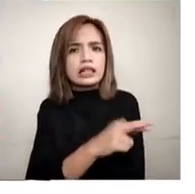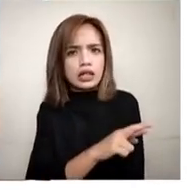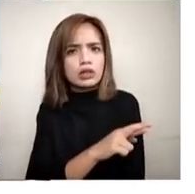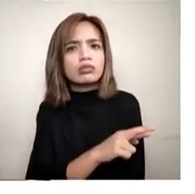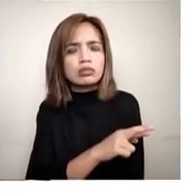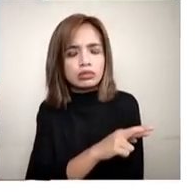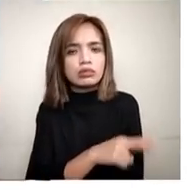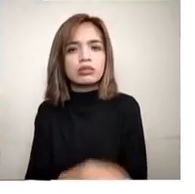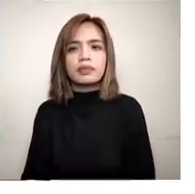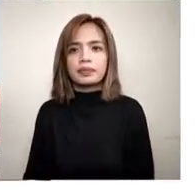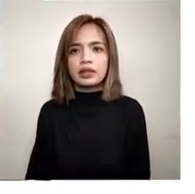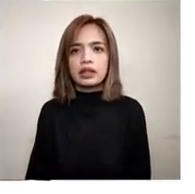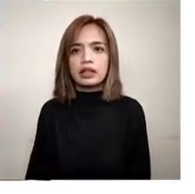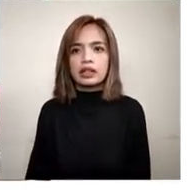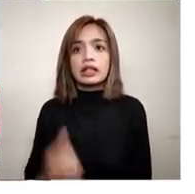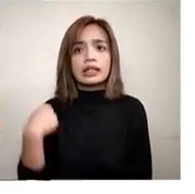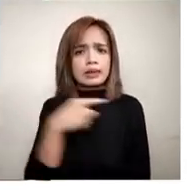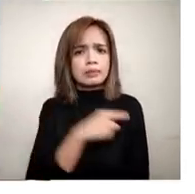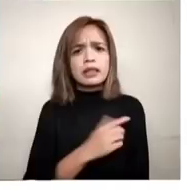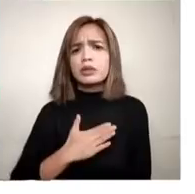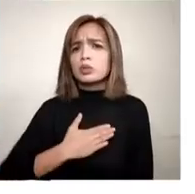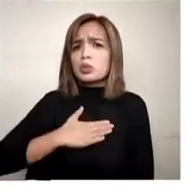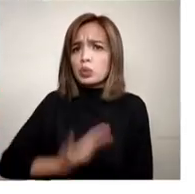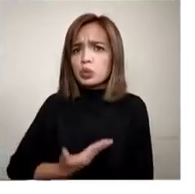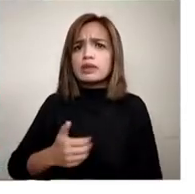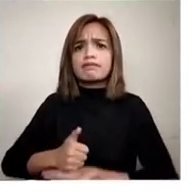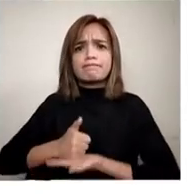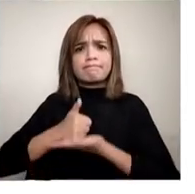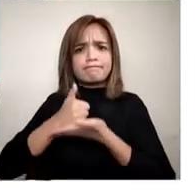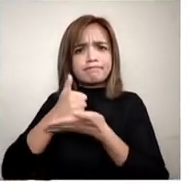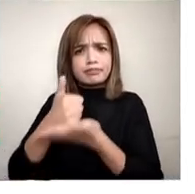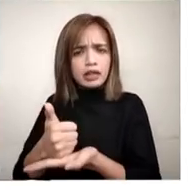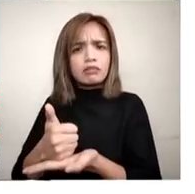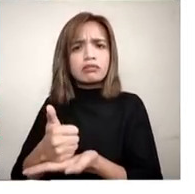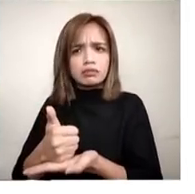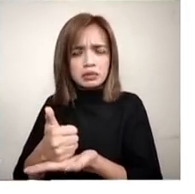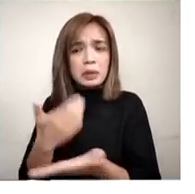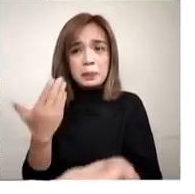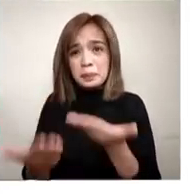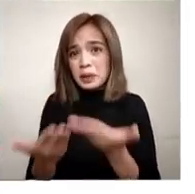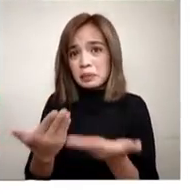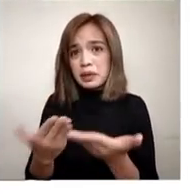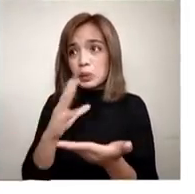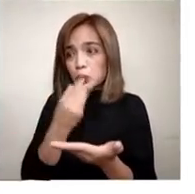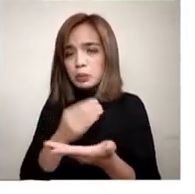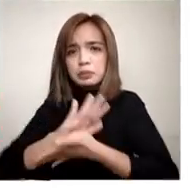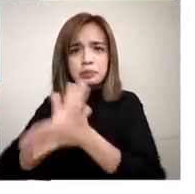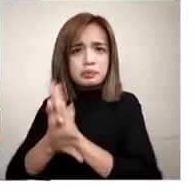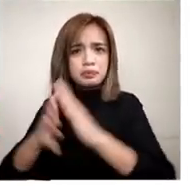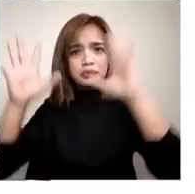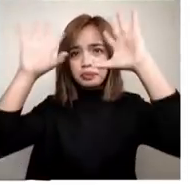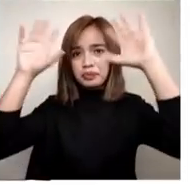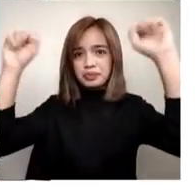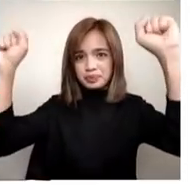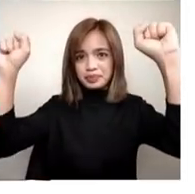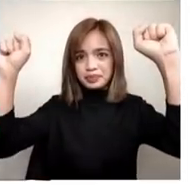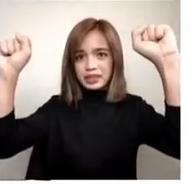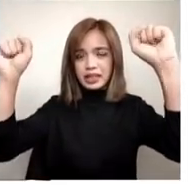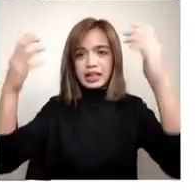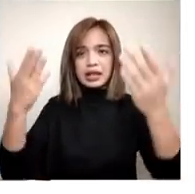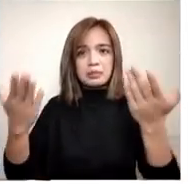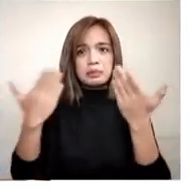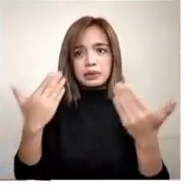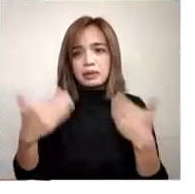in fact, we are willing to help all of these candidates who might become president come up with a good health